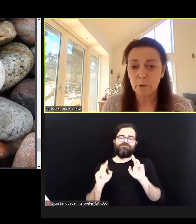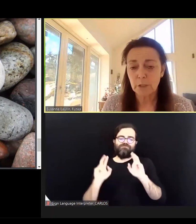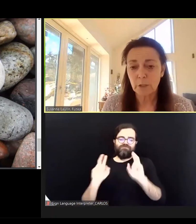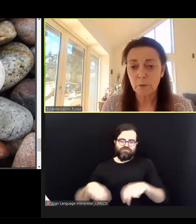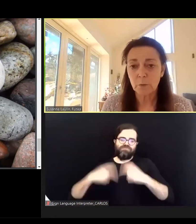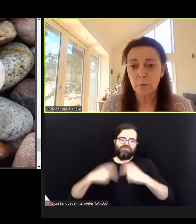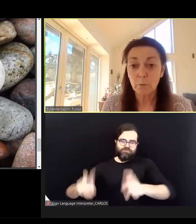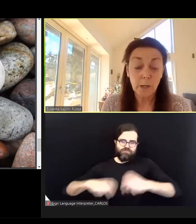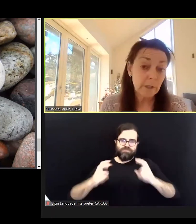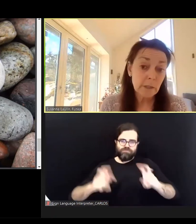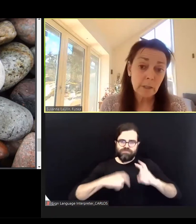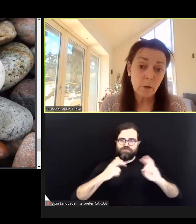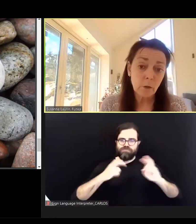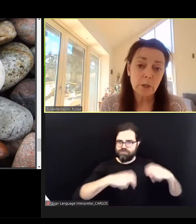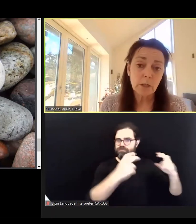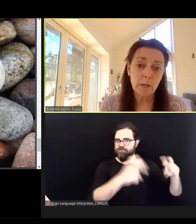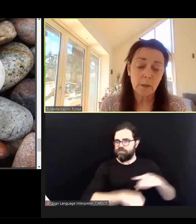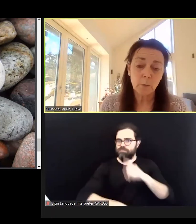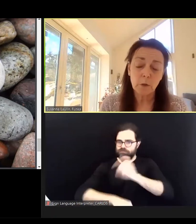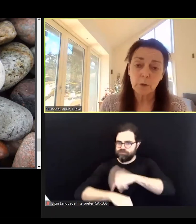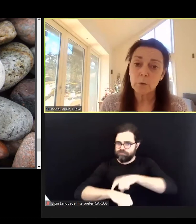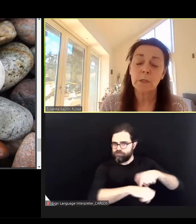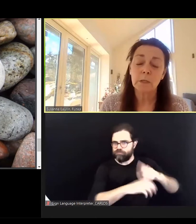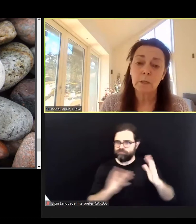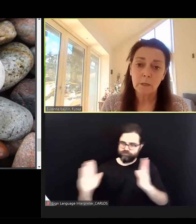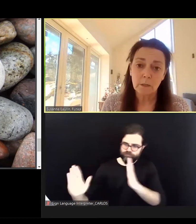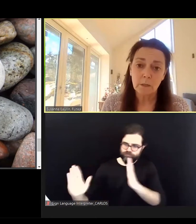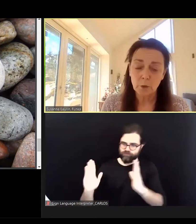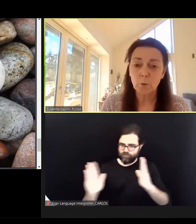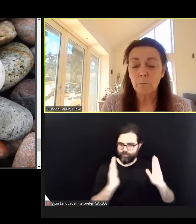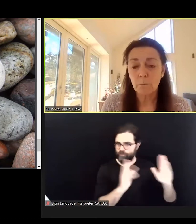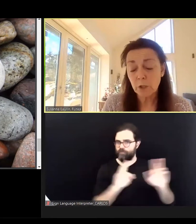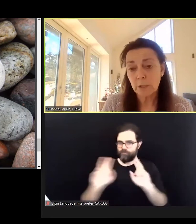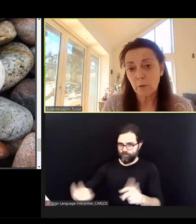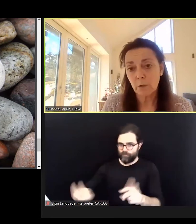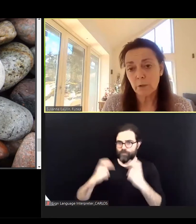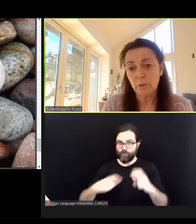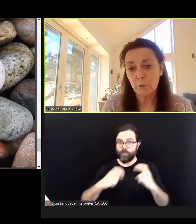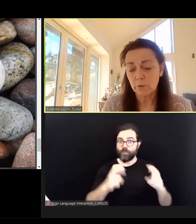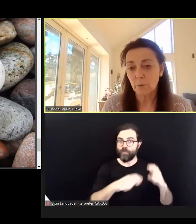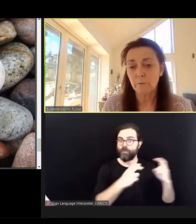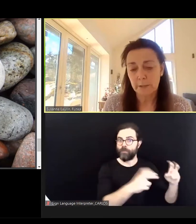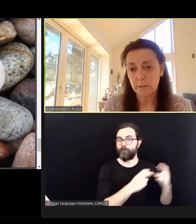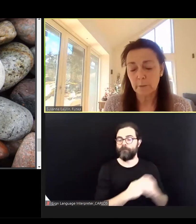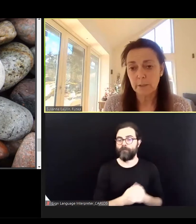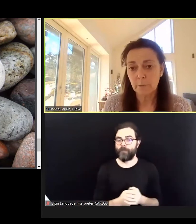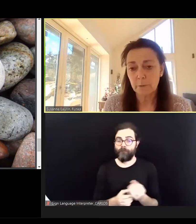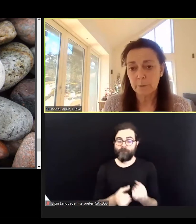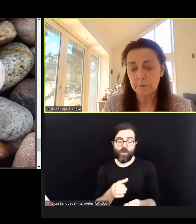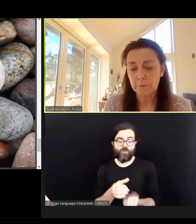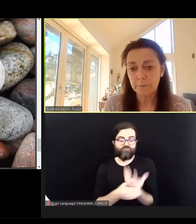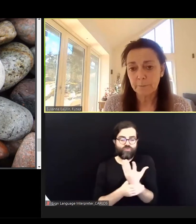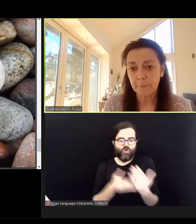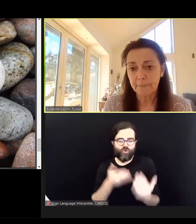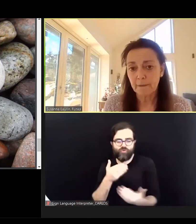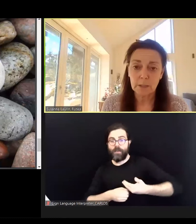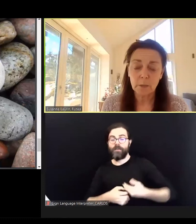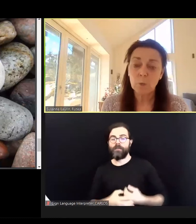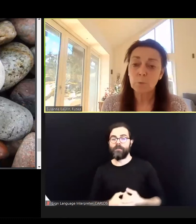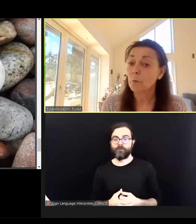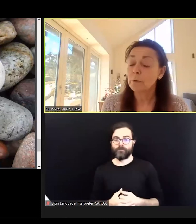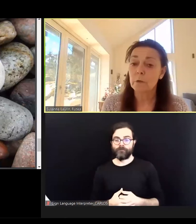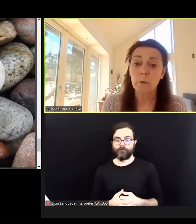Not only do we move faster when it comes to the technical specifications, if you again look at the US, many people